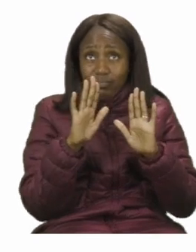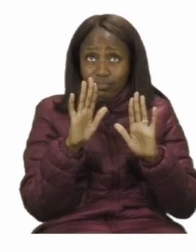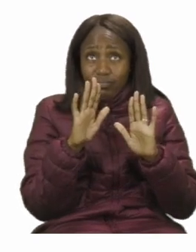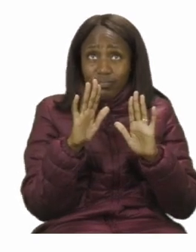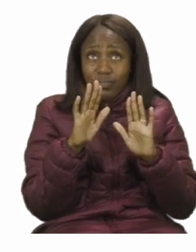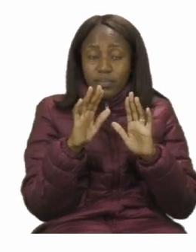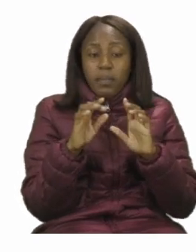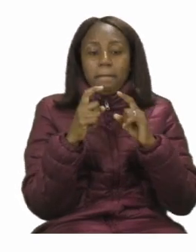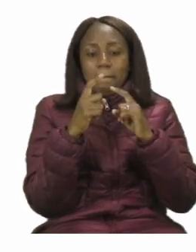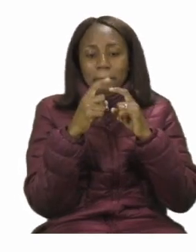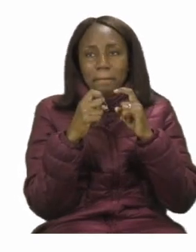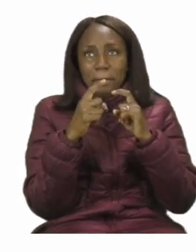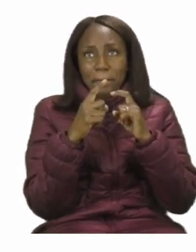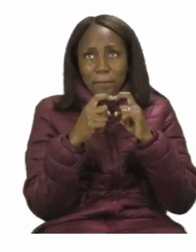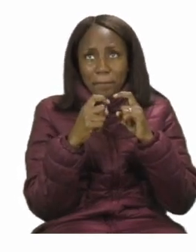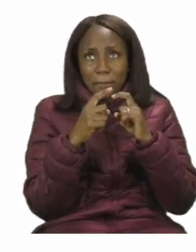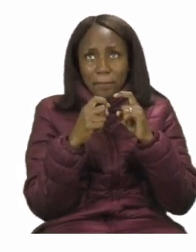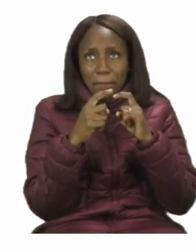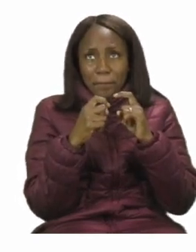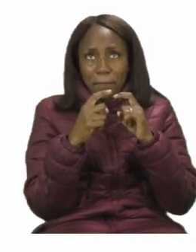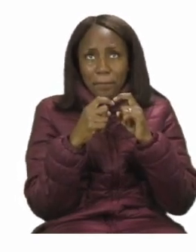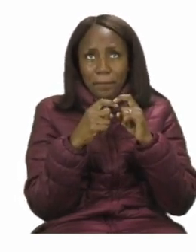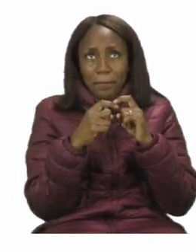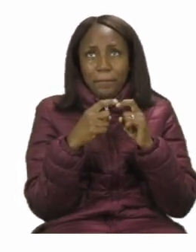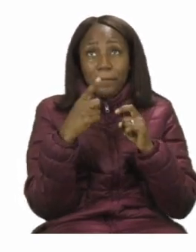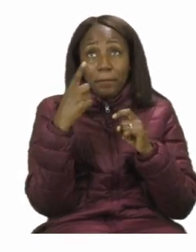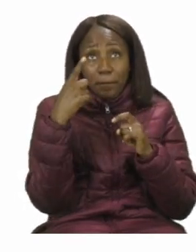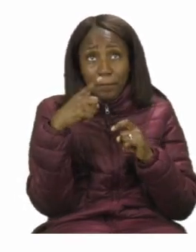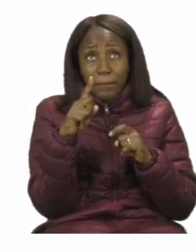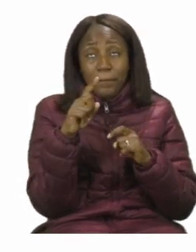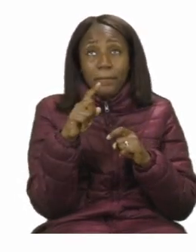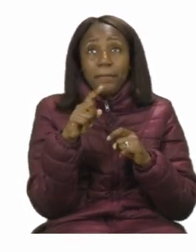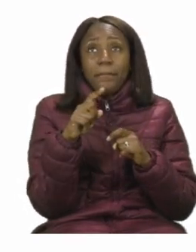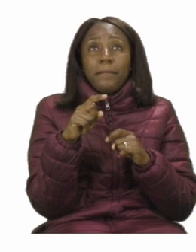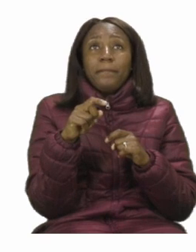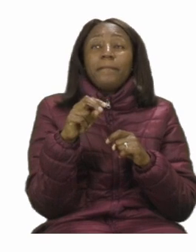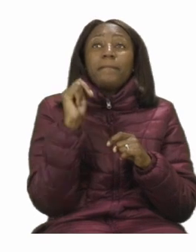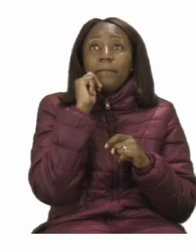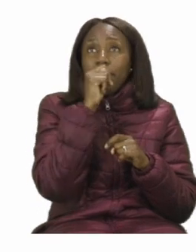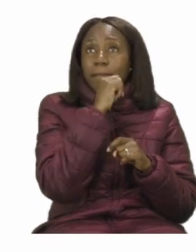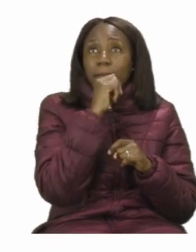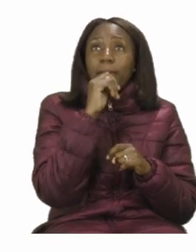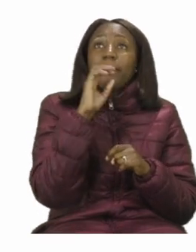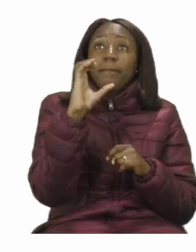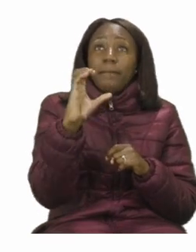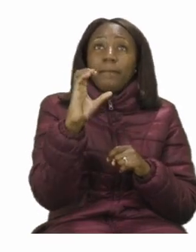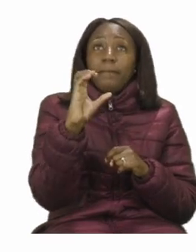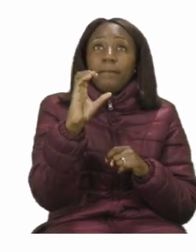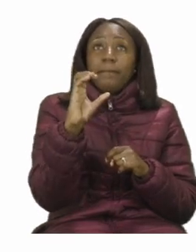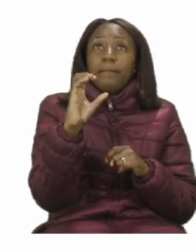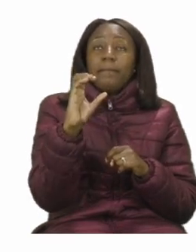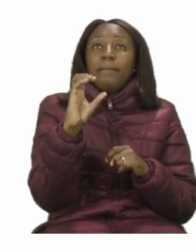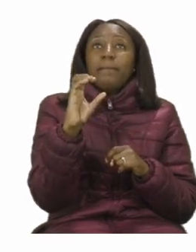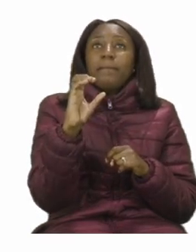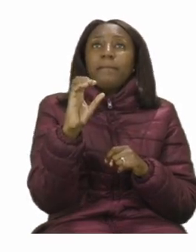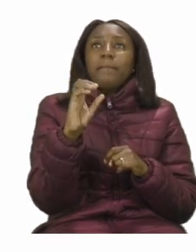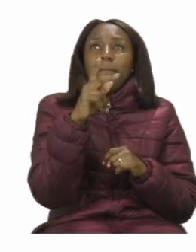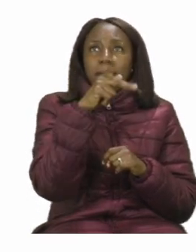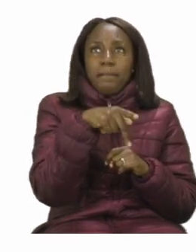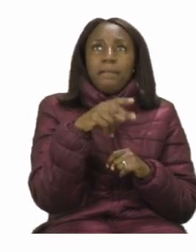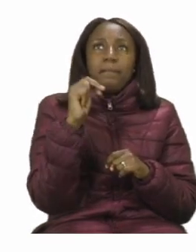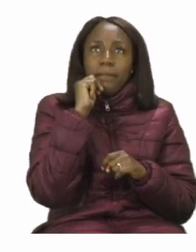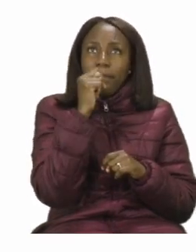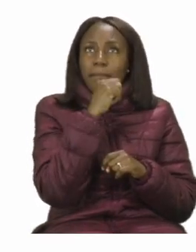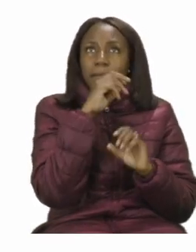can see that all the common nouns must be colored pink, and all the proper nouns